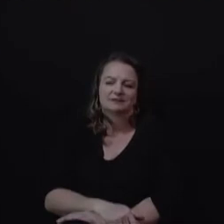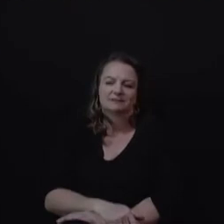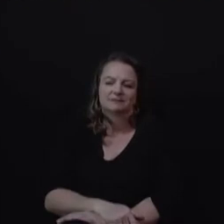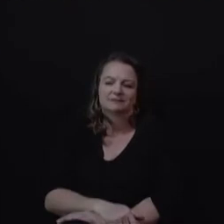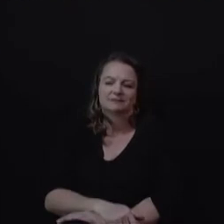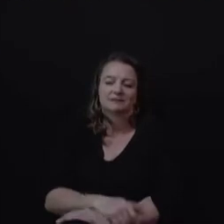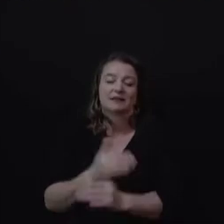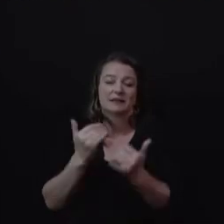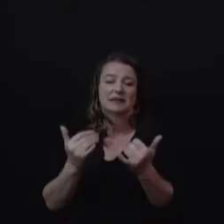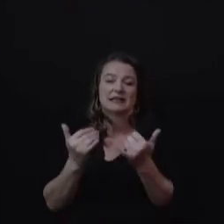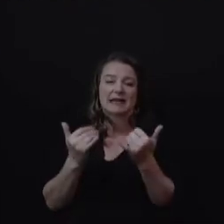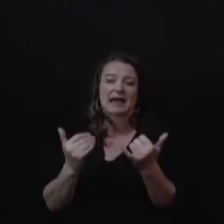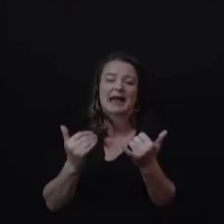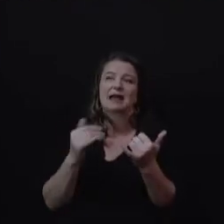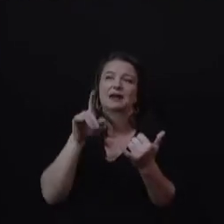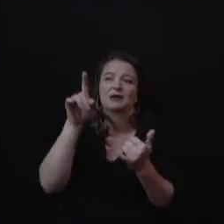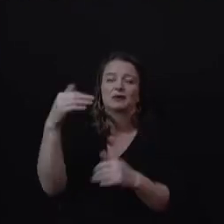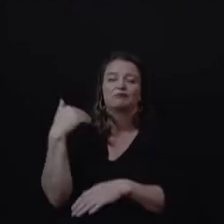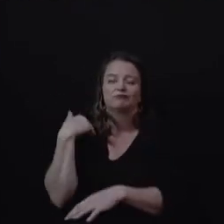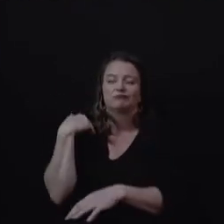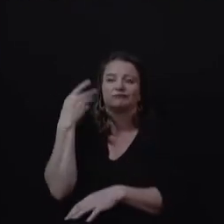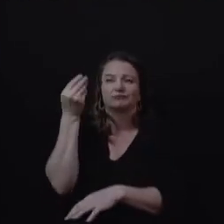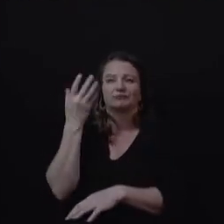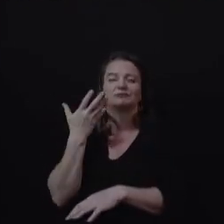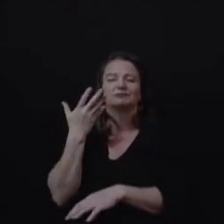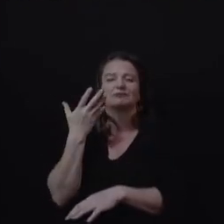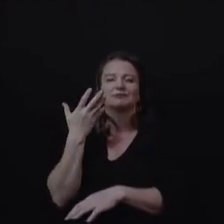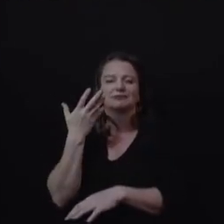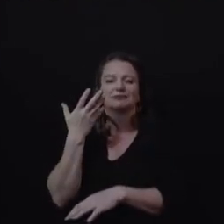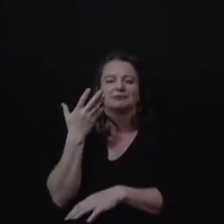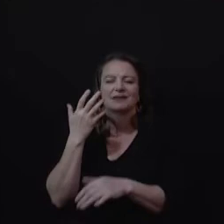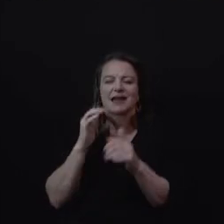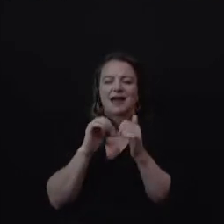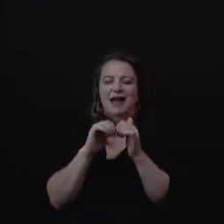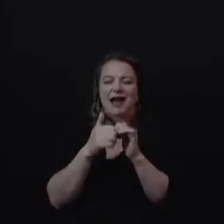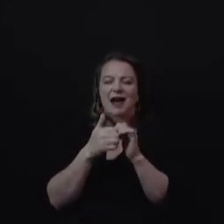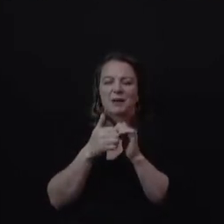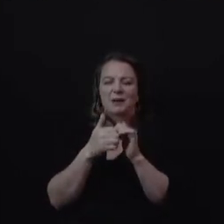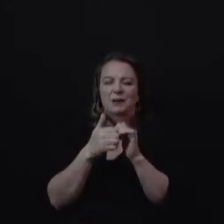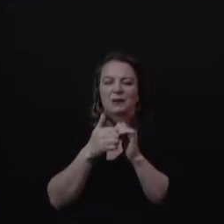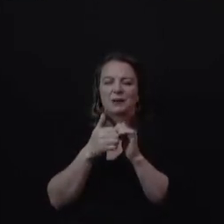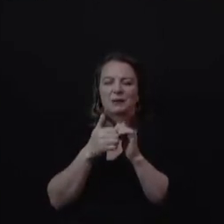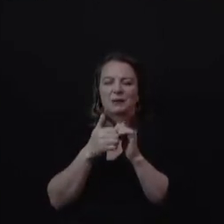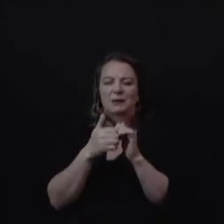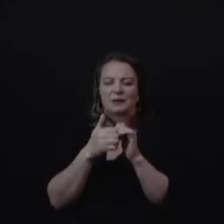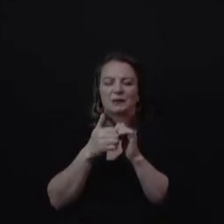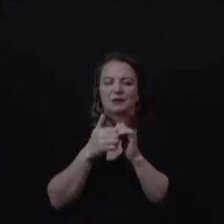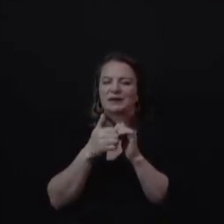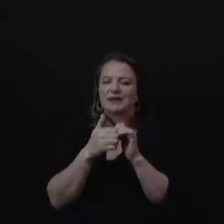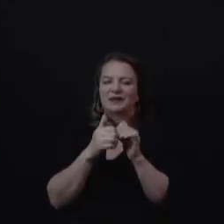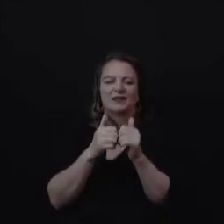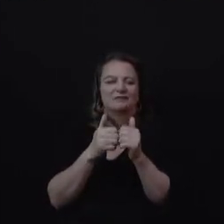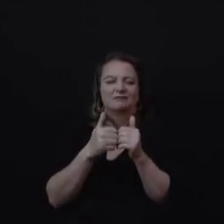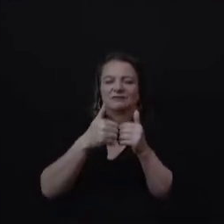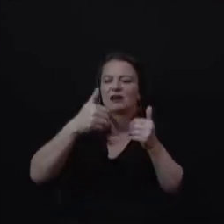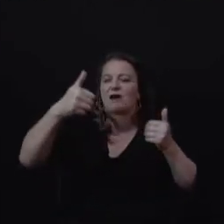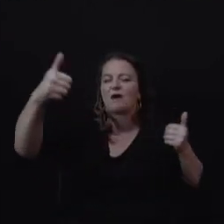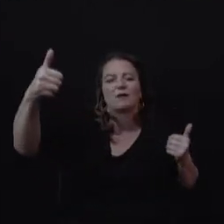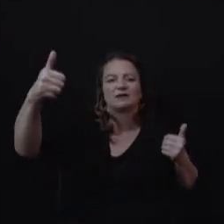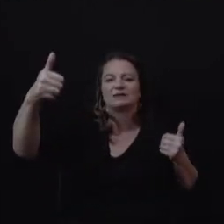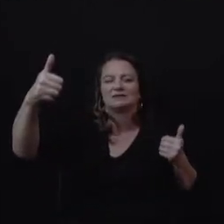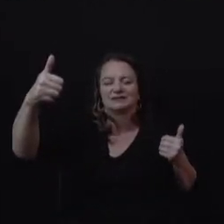And today you reminded us, Lord, just how far we had fallen